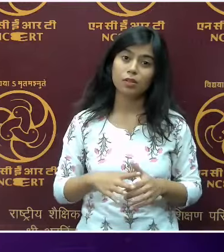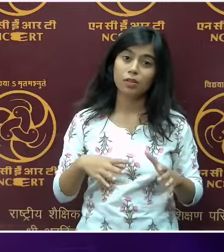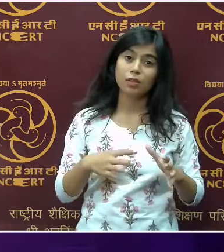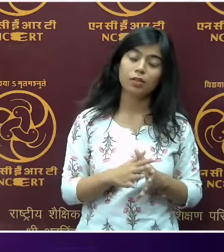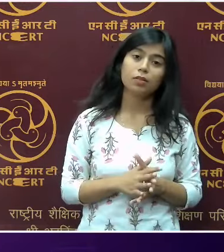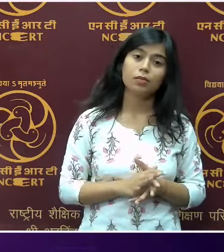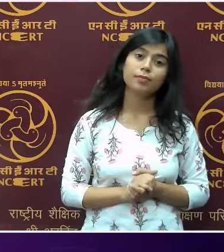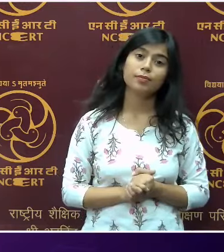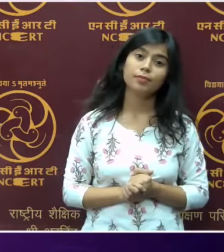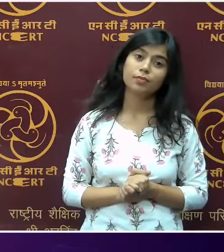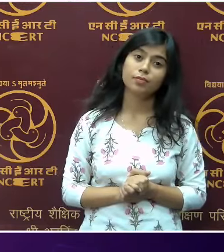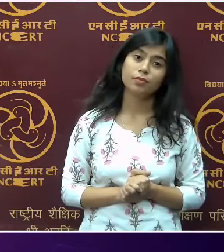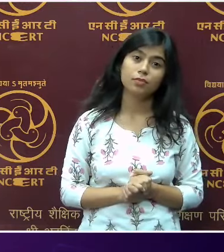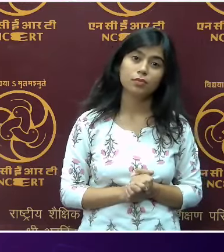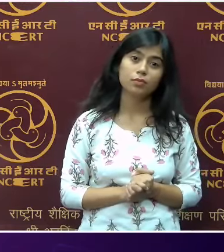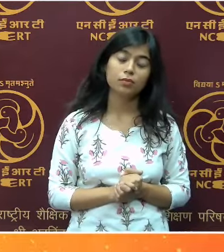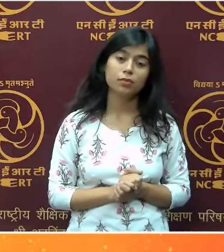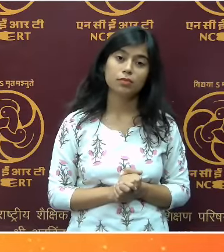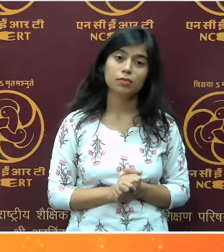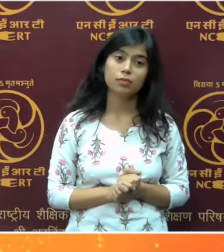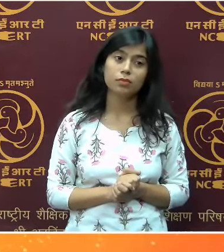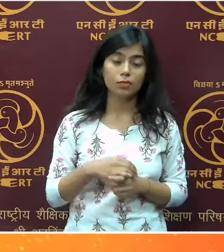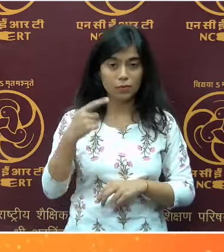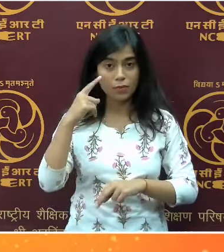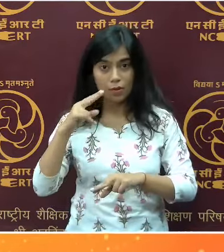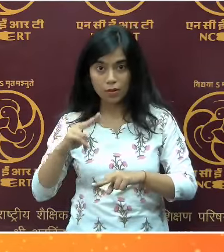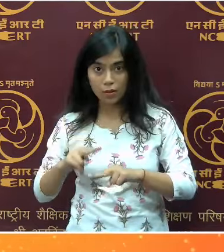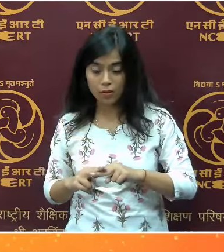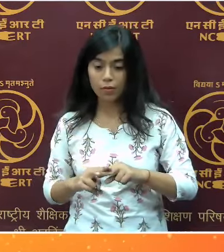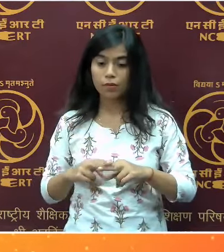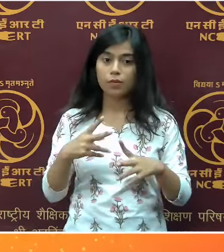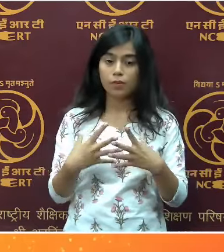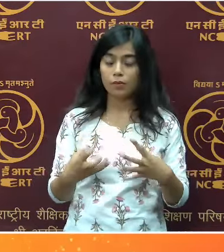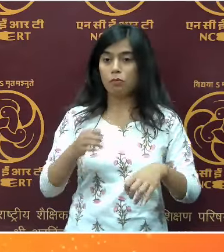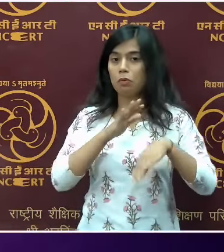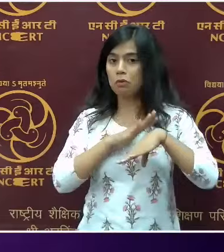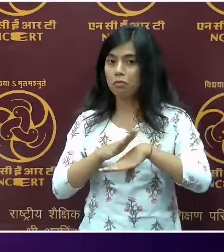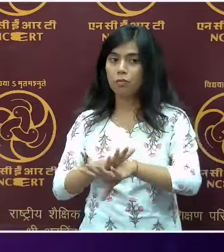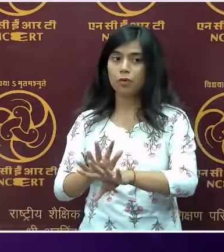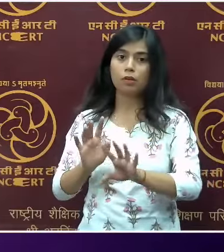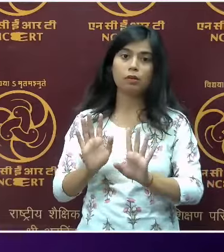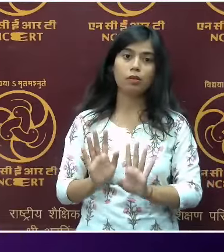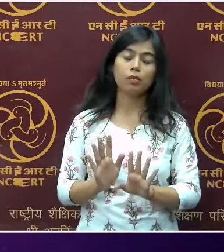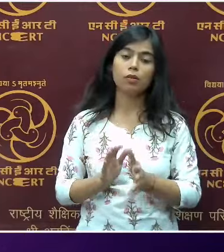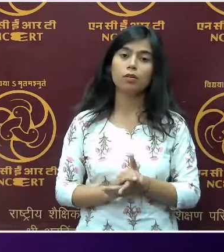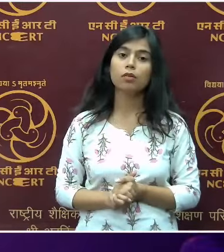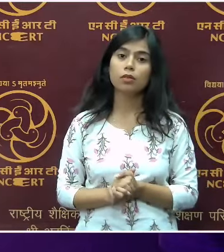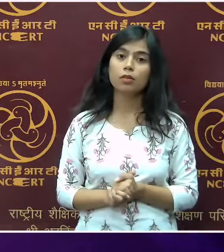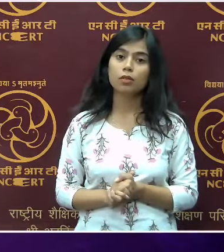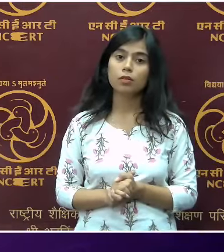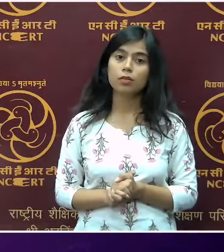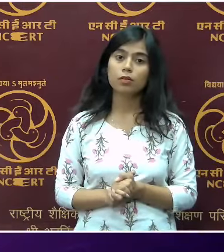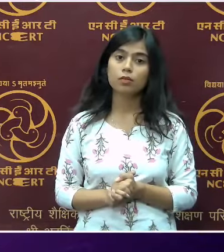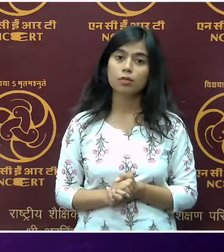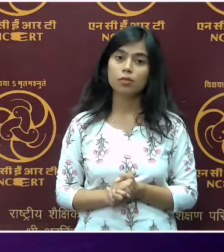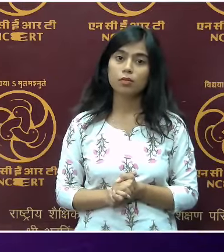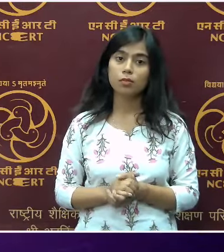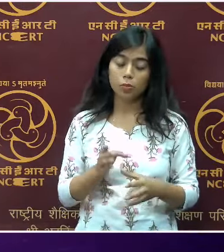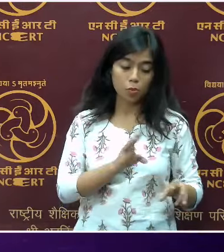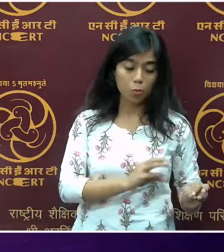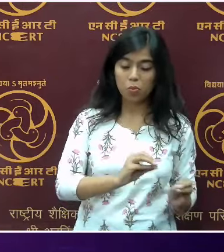Potential means if you bring a charge in a field, it experiences a force. Beyond that, we cannot be able to